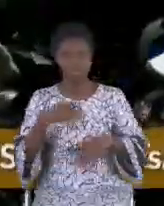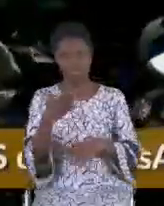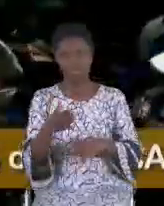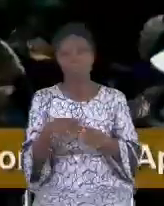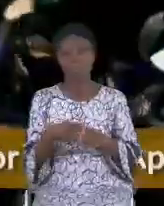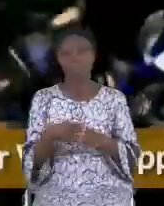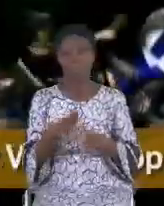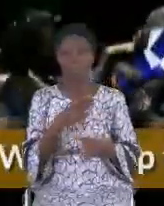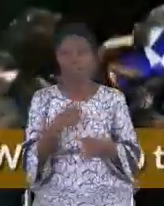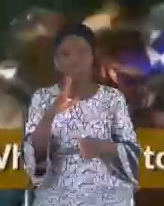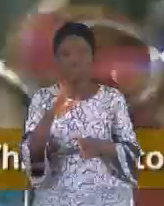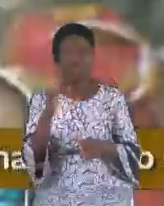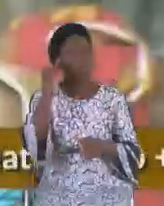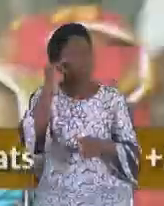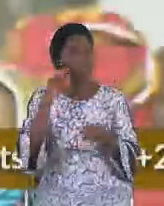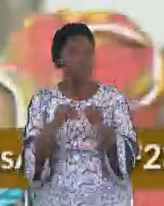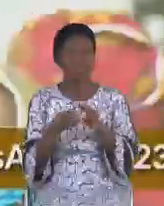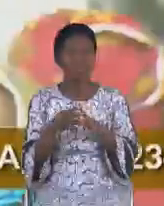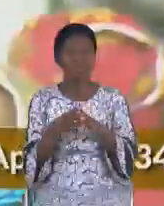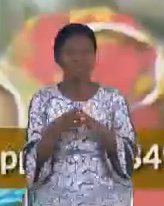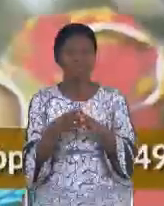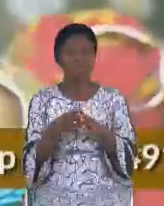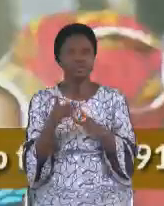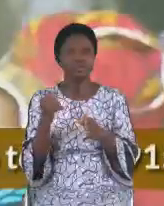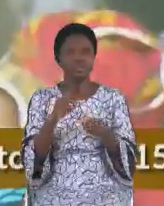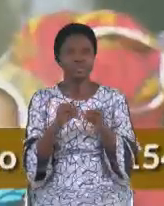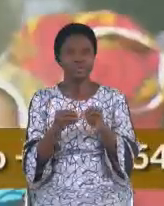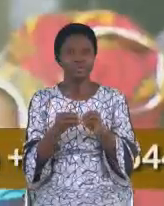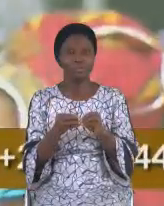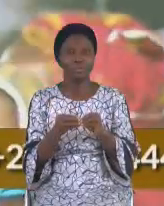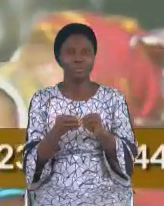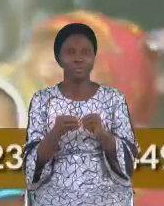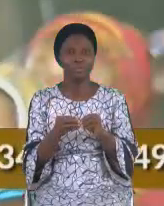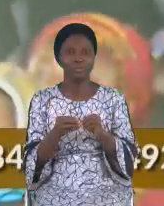your phone number. The number is